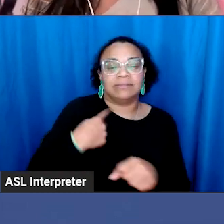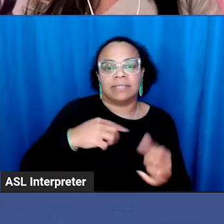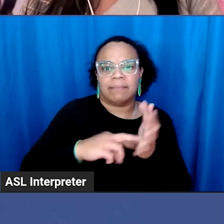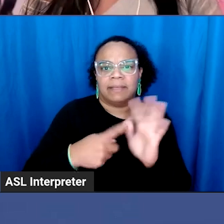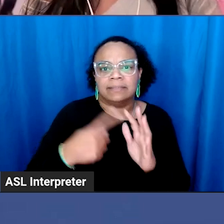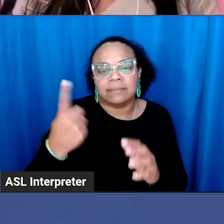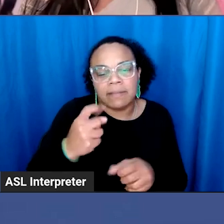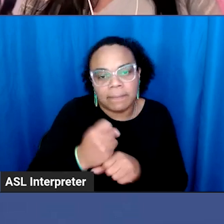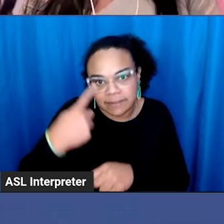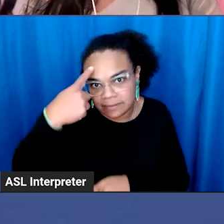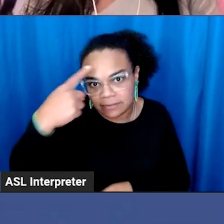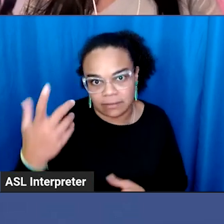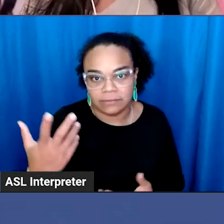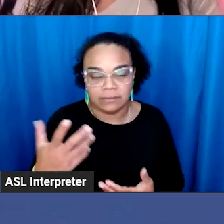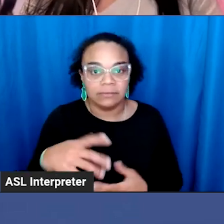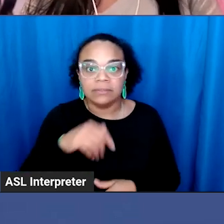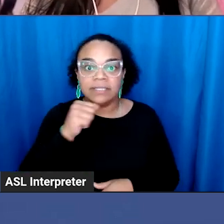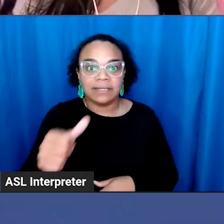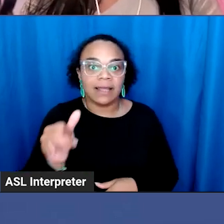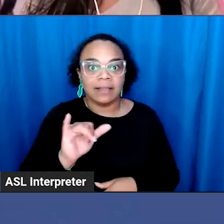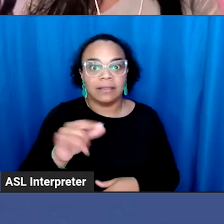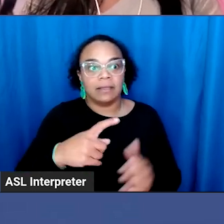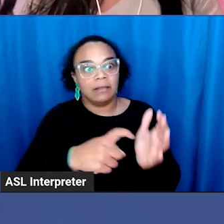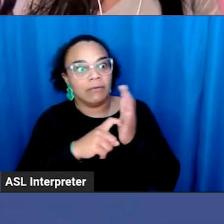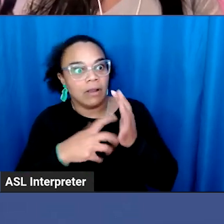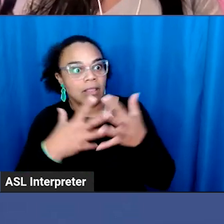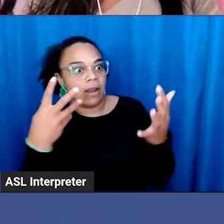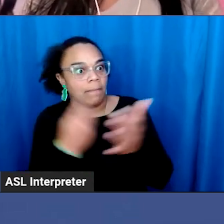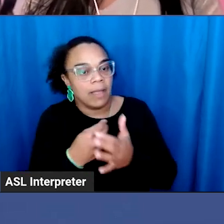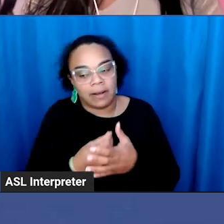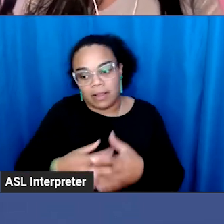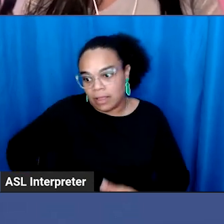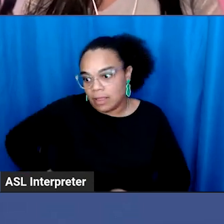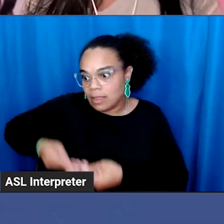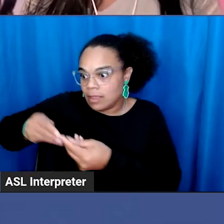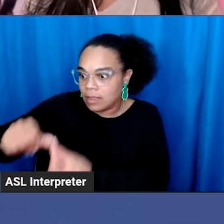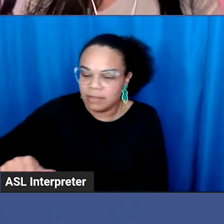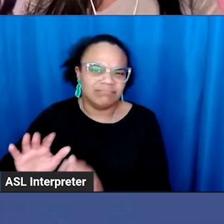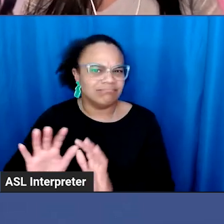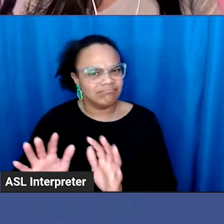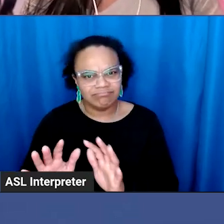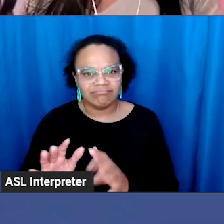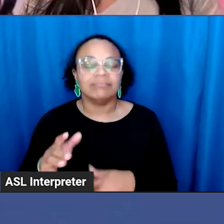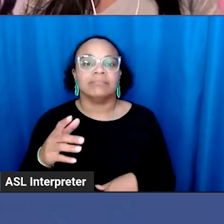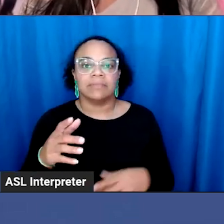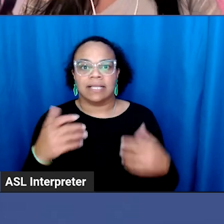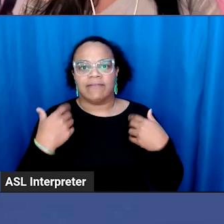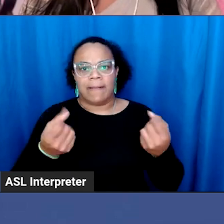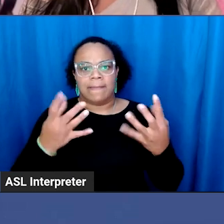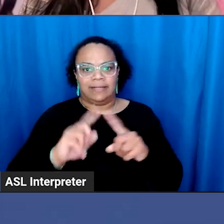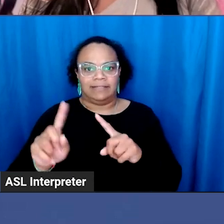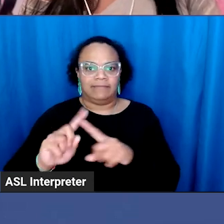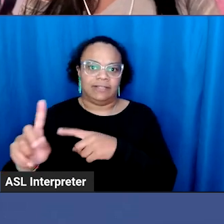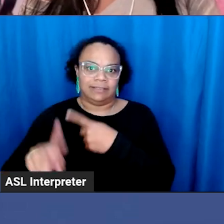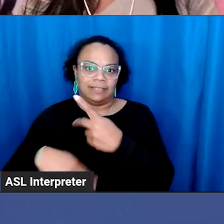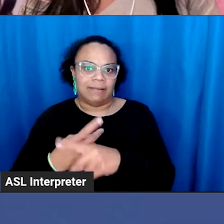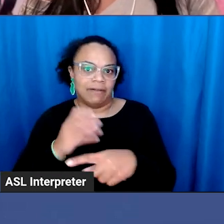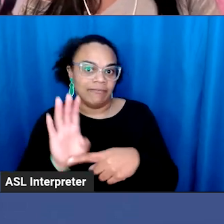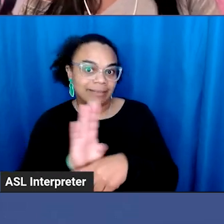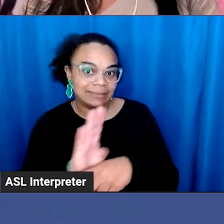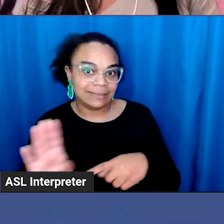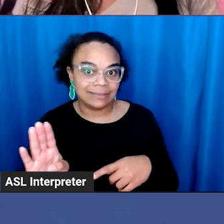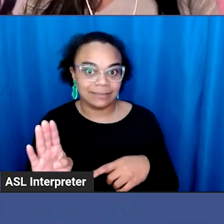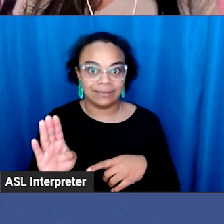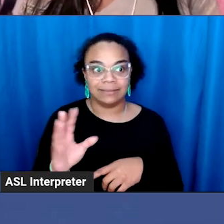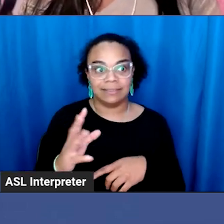practical, not something that you're going to invest your money into. There's a lot of different businesses out there, and